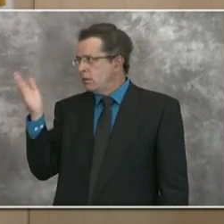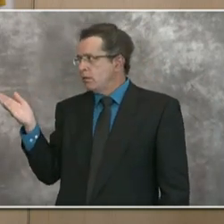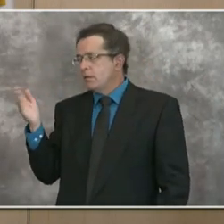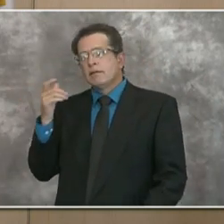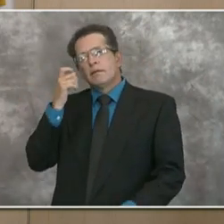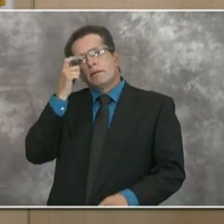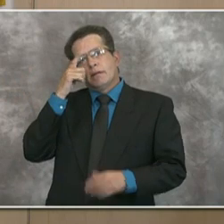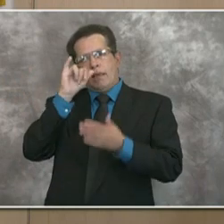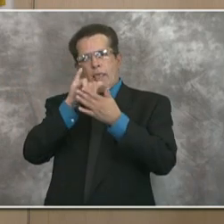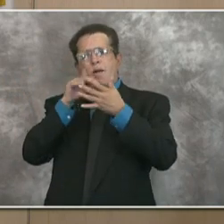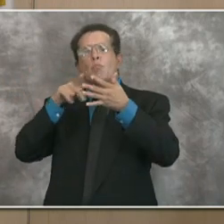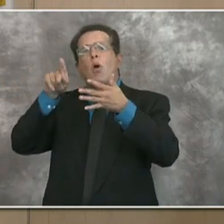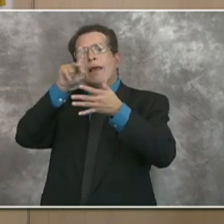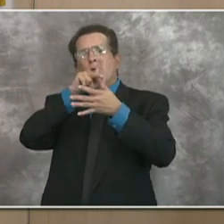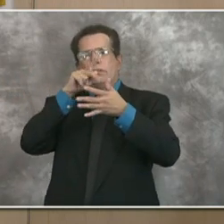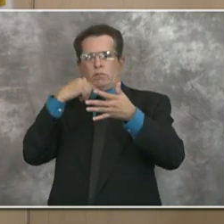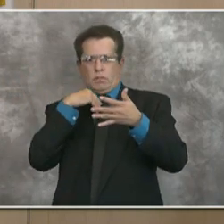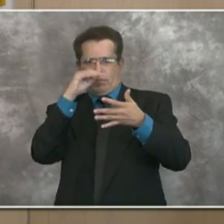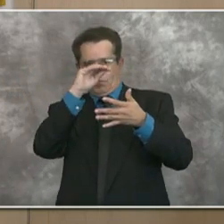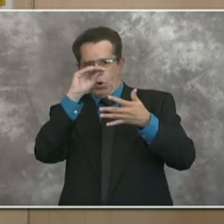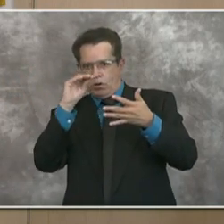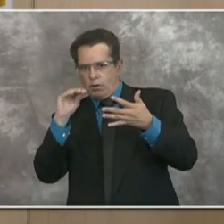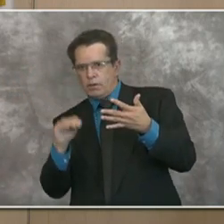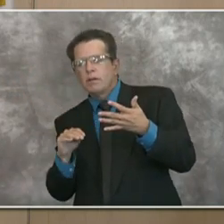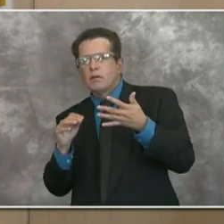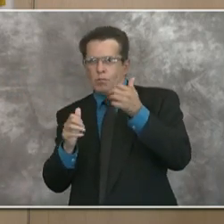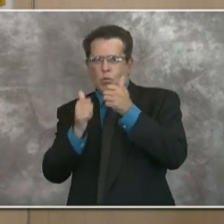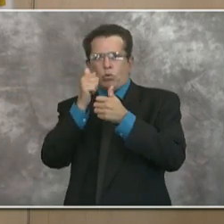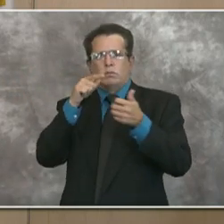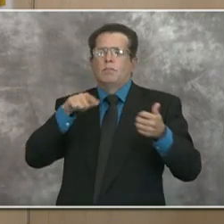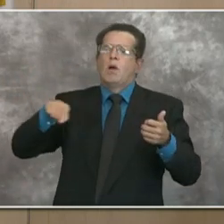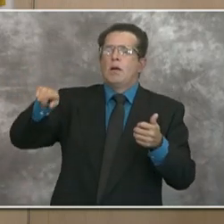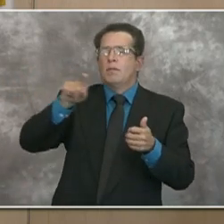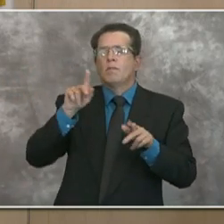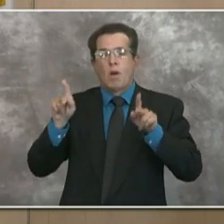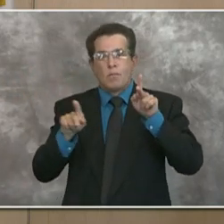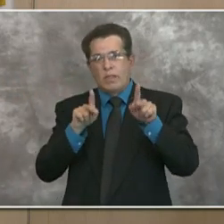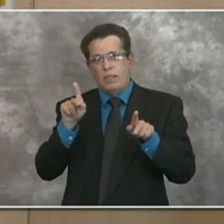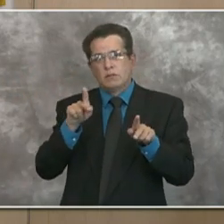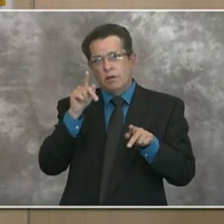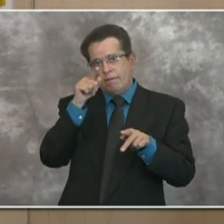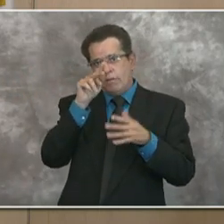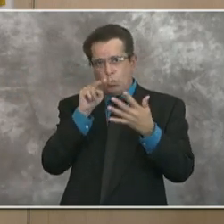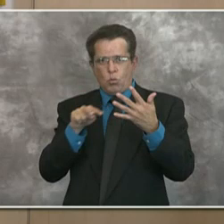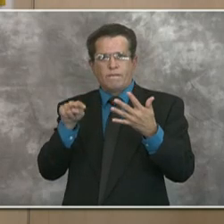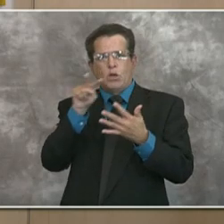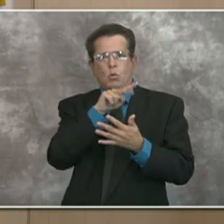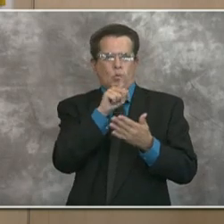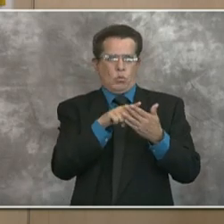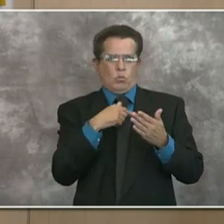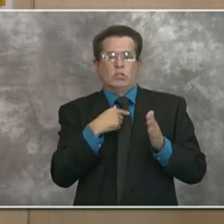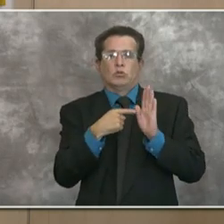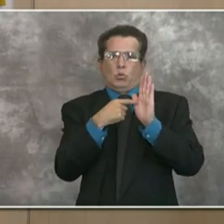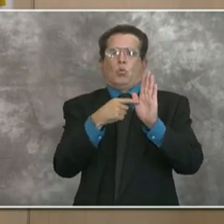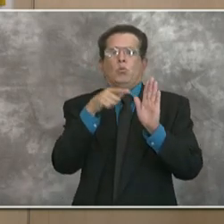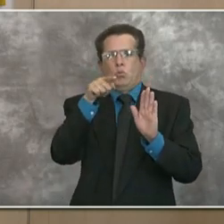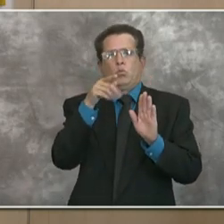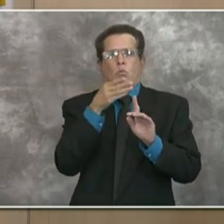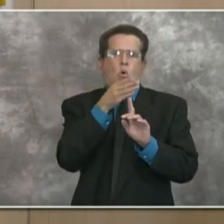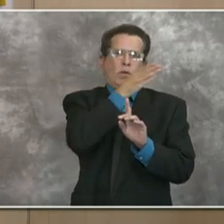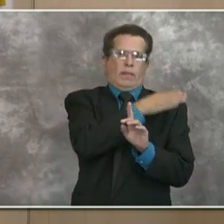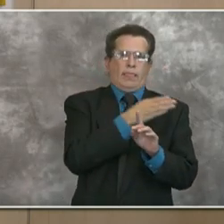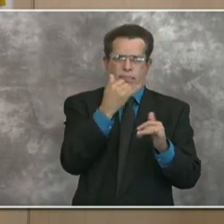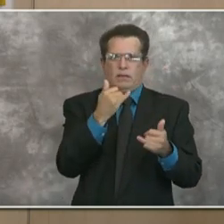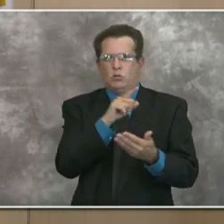the priorities that we've set forward, pretty much most of our population, if you really review the document that we shared with you earlier this